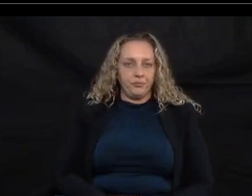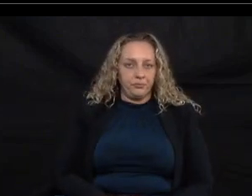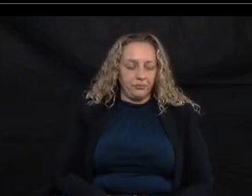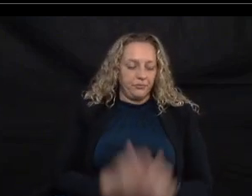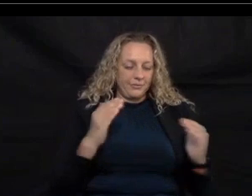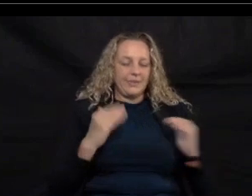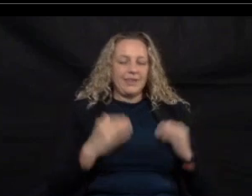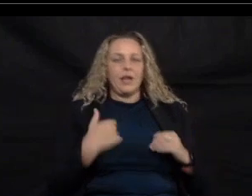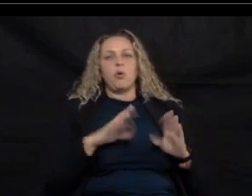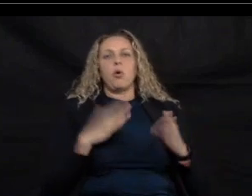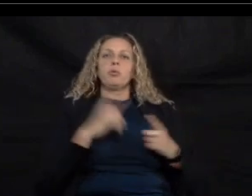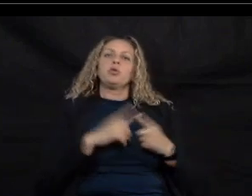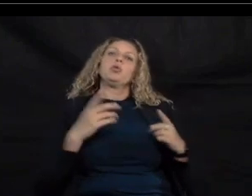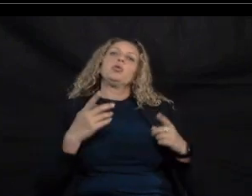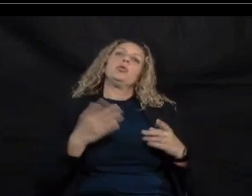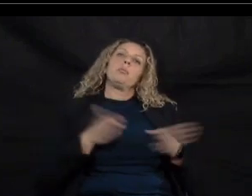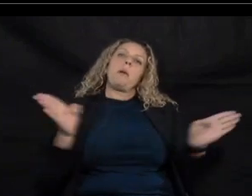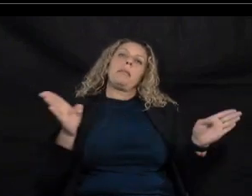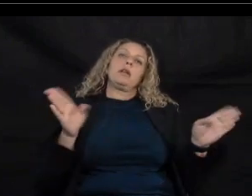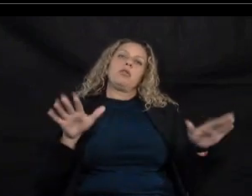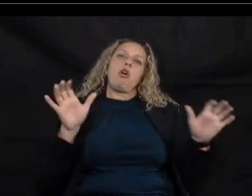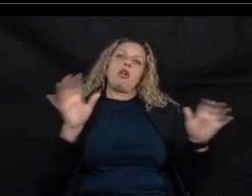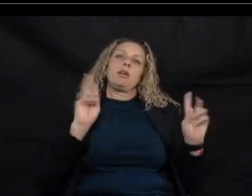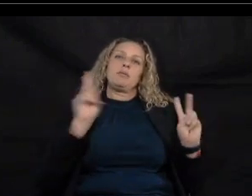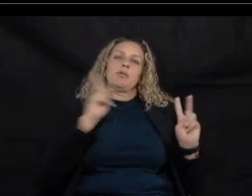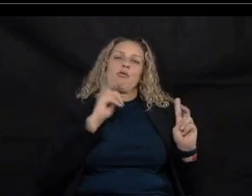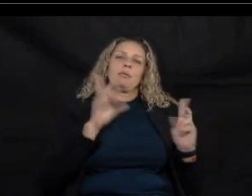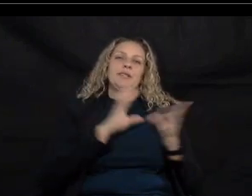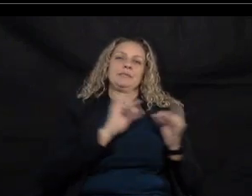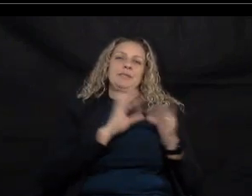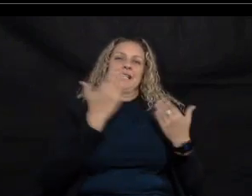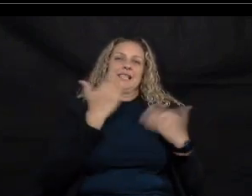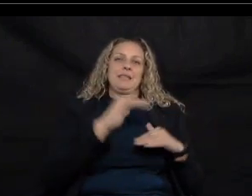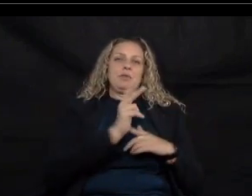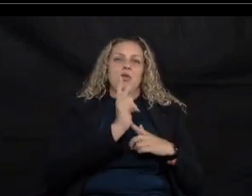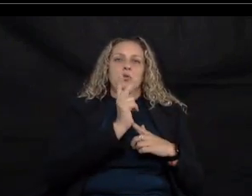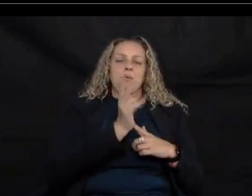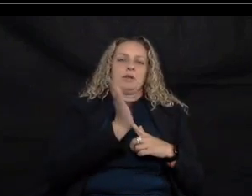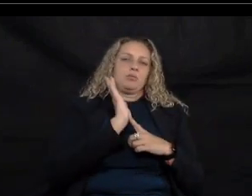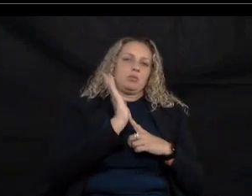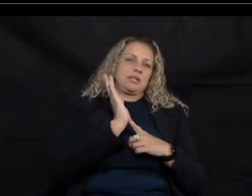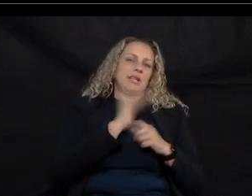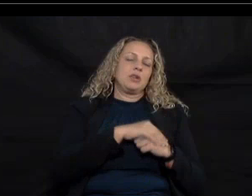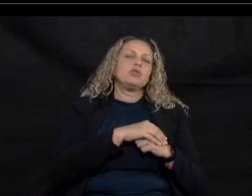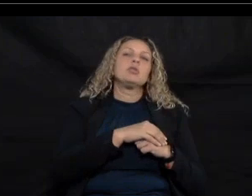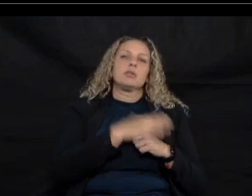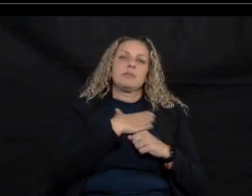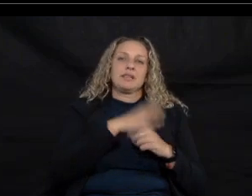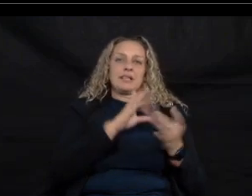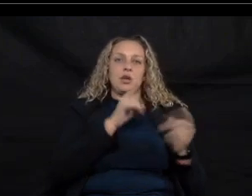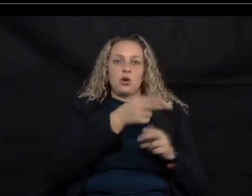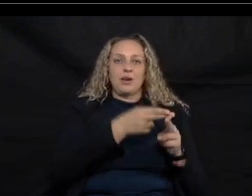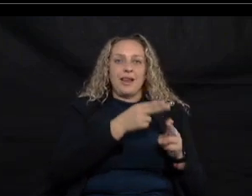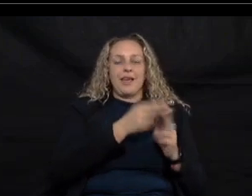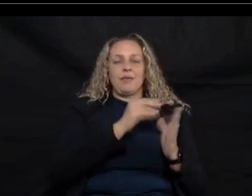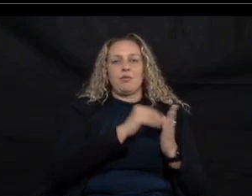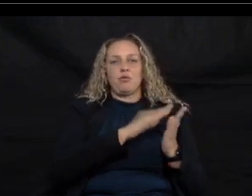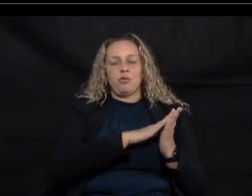Next, we'll open up to public audience. Individual speakers will be limited to 3-minute presentations. Please state your name and